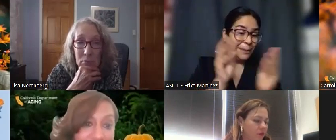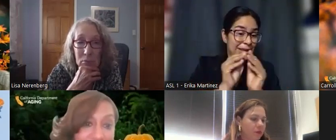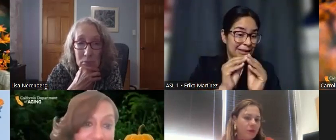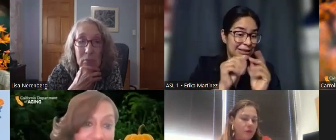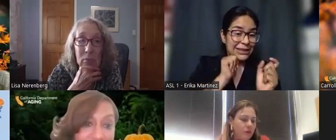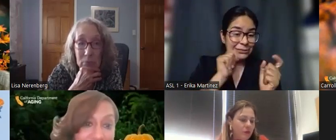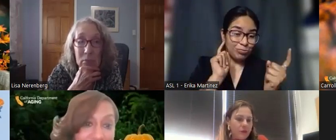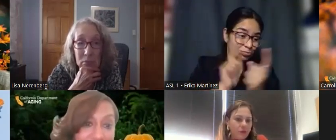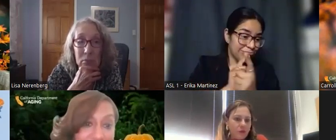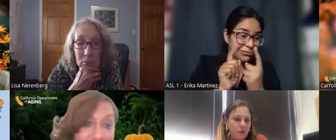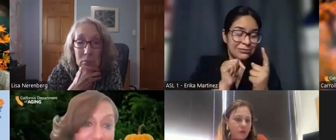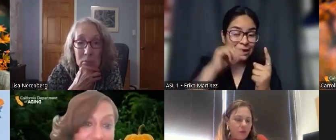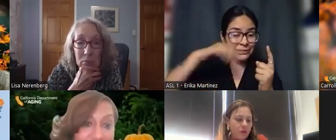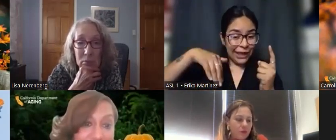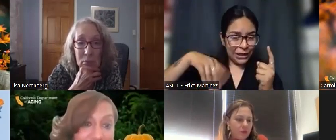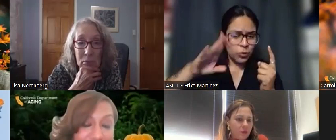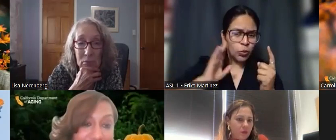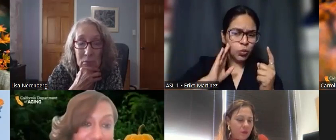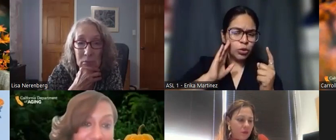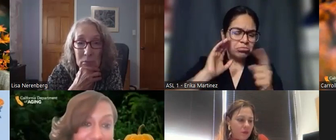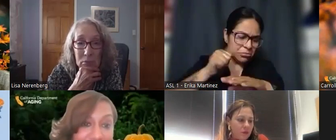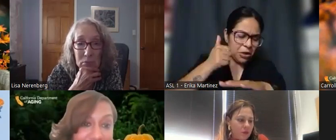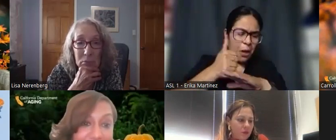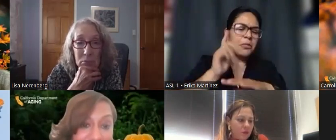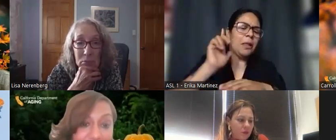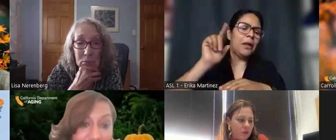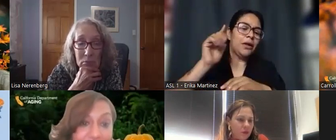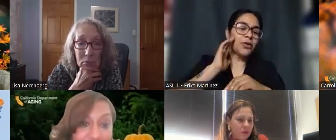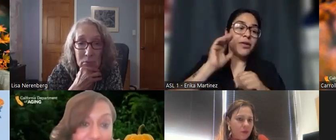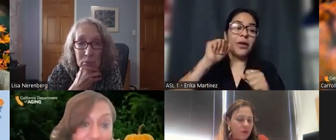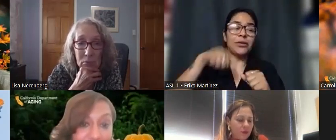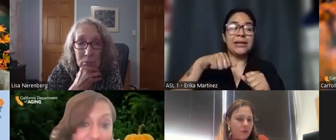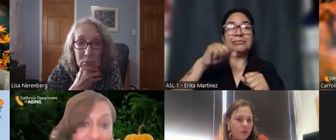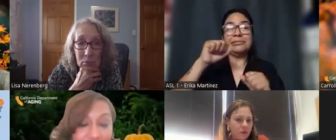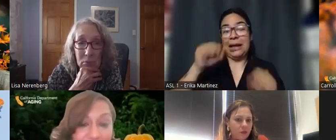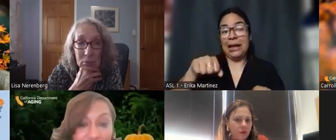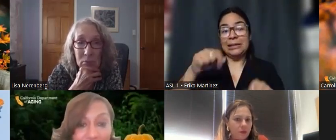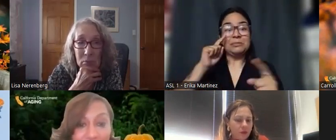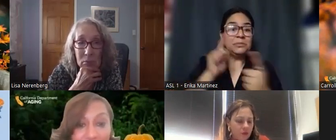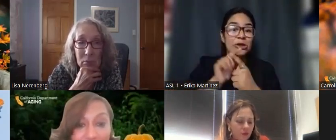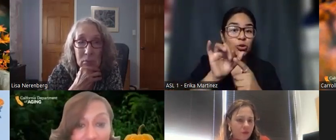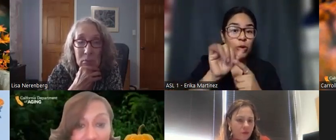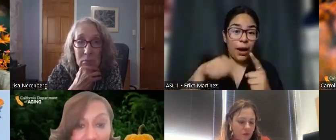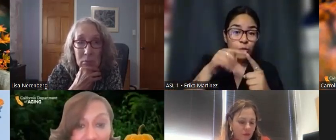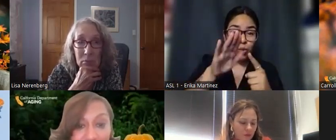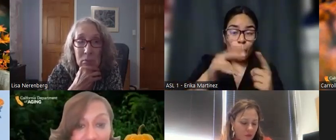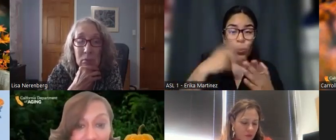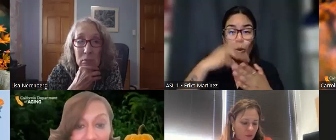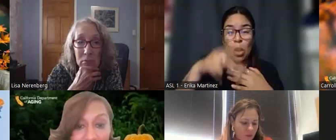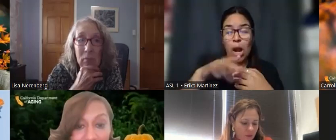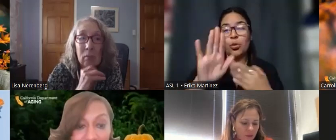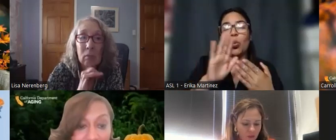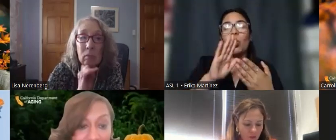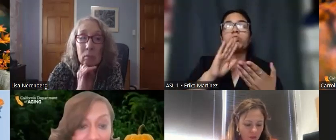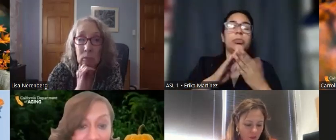happy to set up a meet and greet so you can I can get to know about your organization and your interest in probate conservatorship,